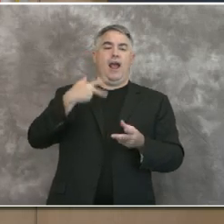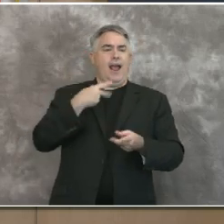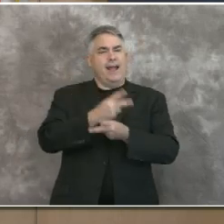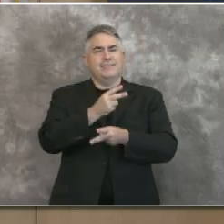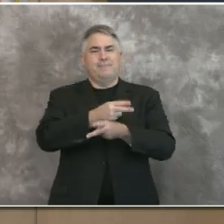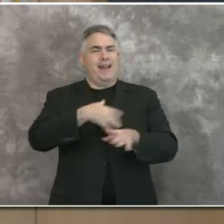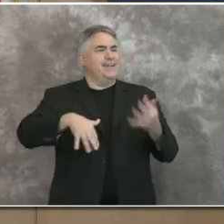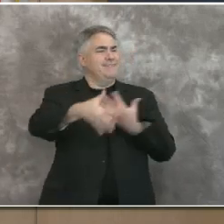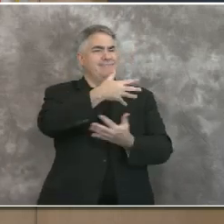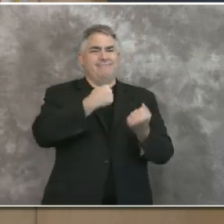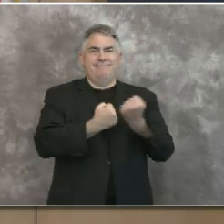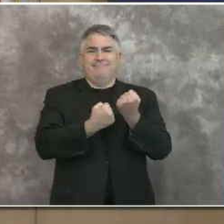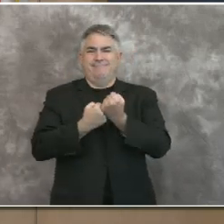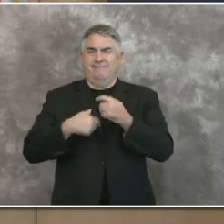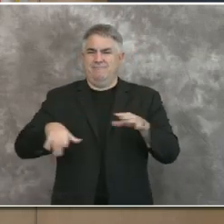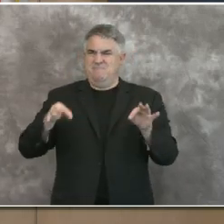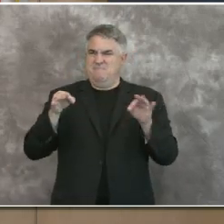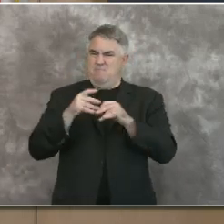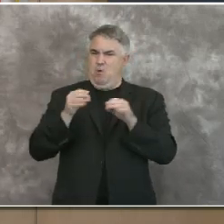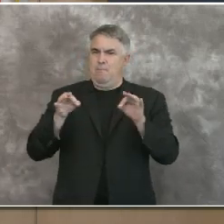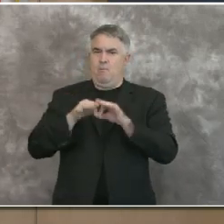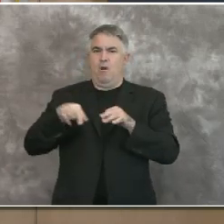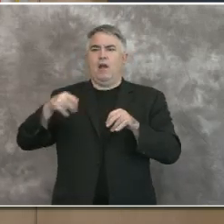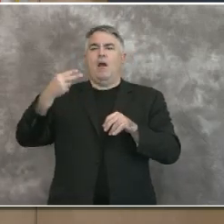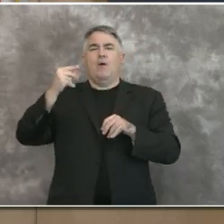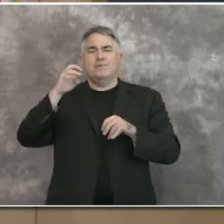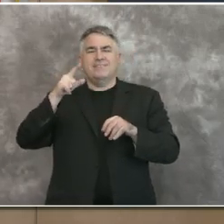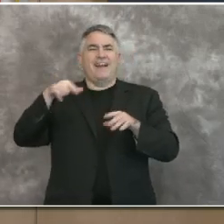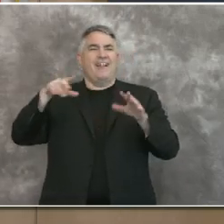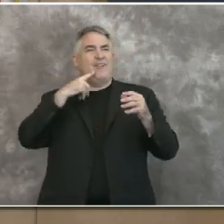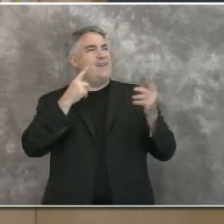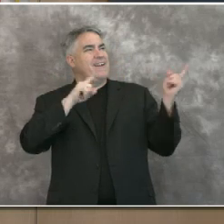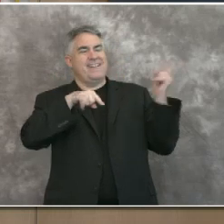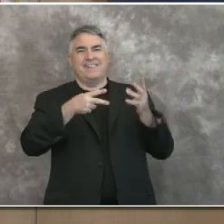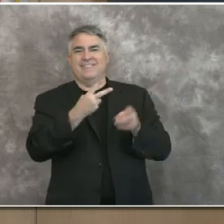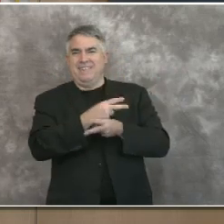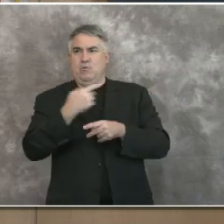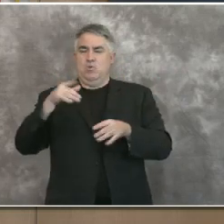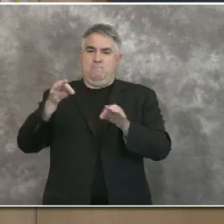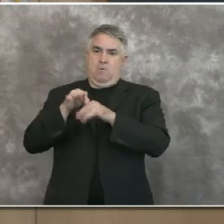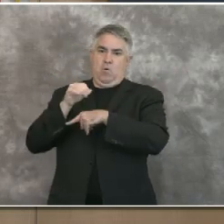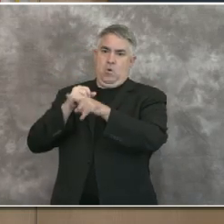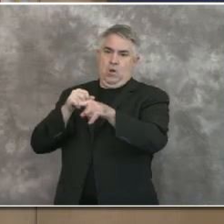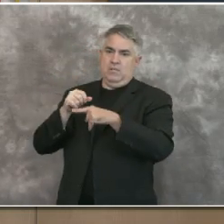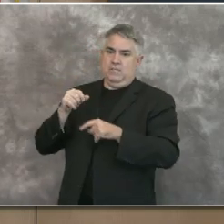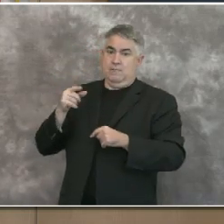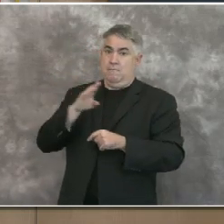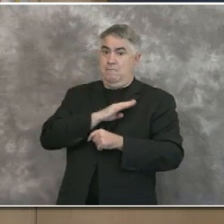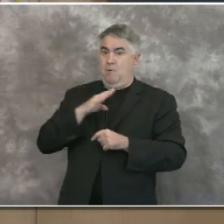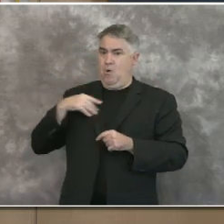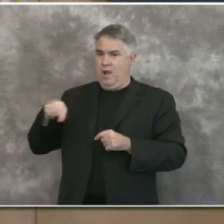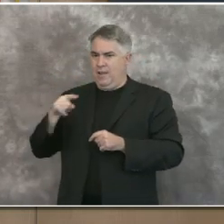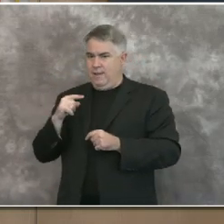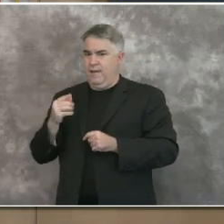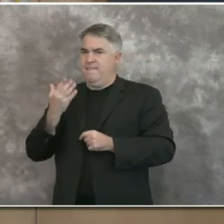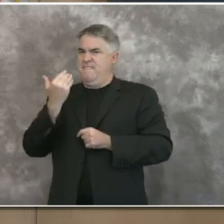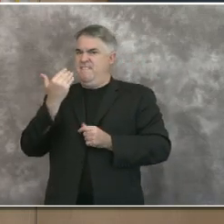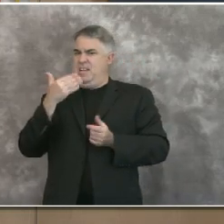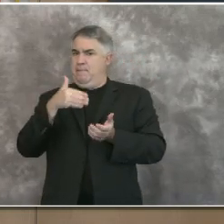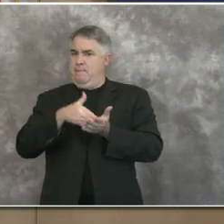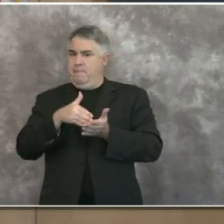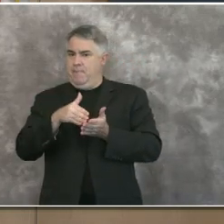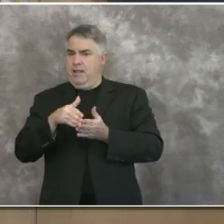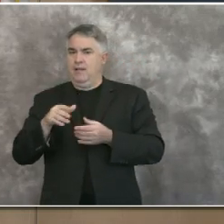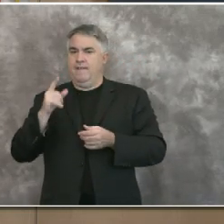of recovery. We think that's an important part of what we're doing. Our board also allocated $15 million for behavioral health services, mental health, and